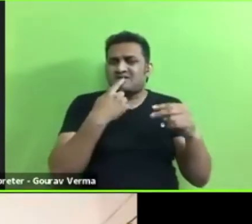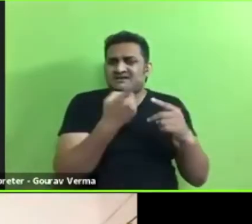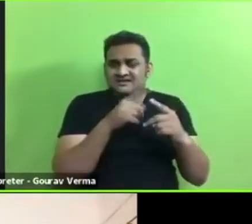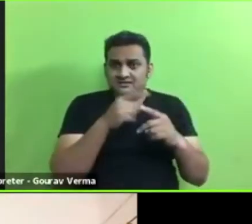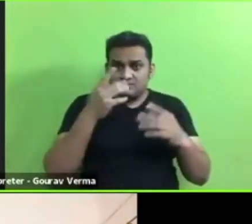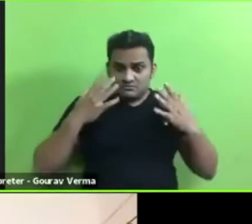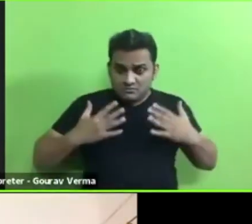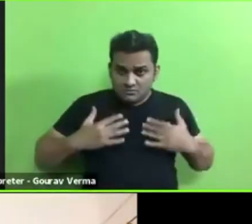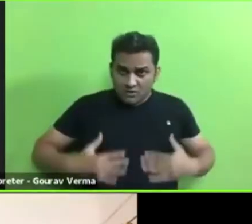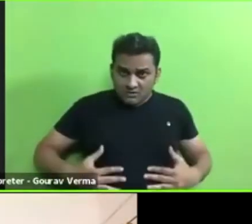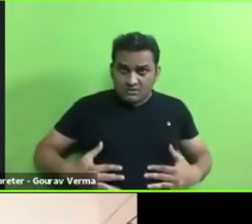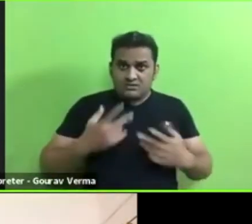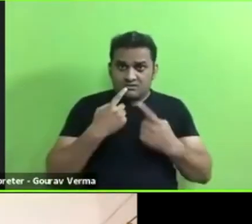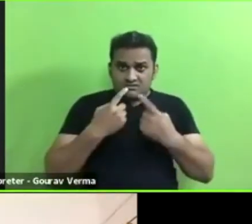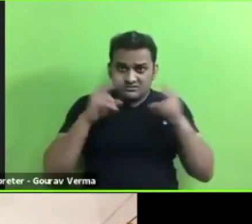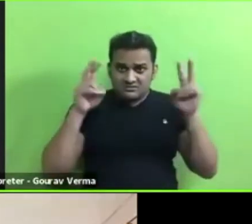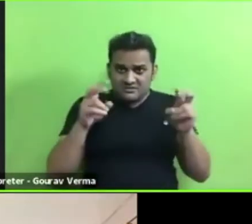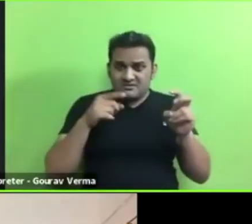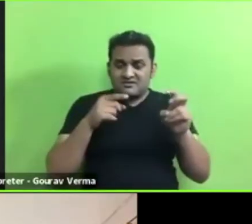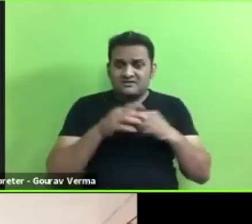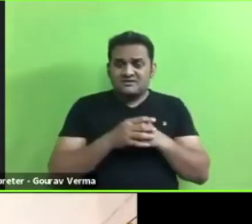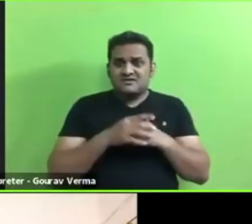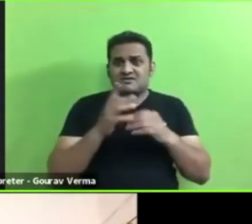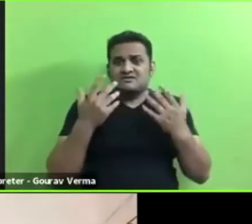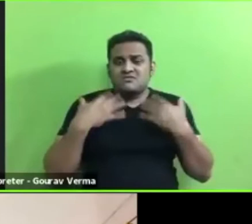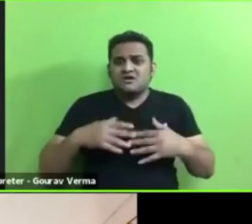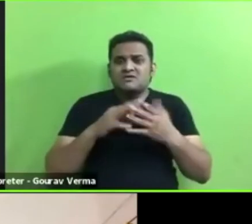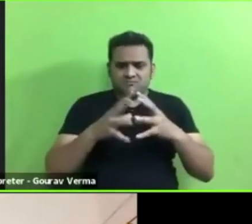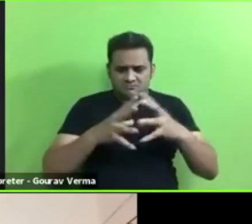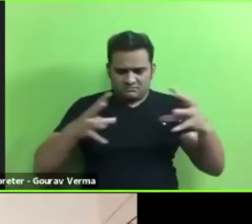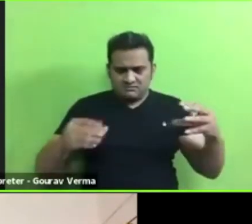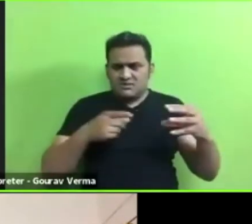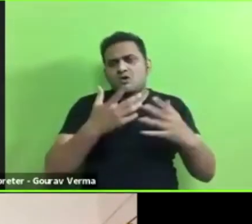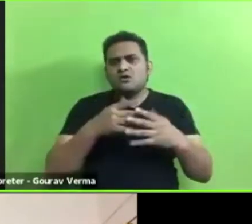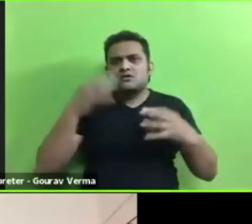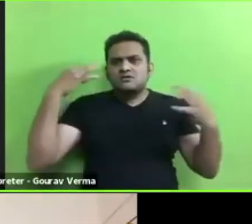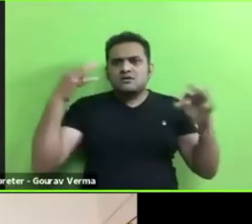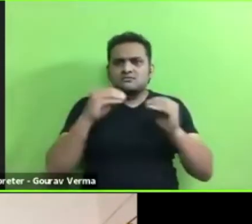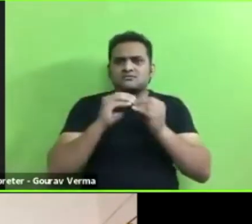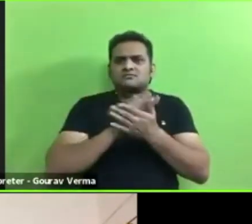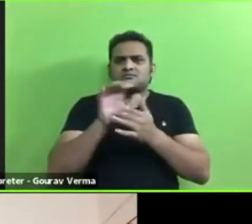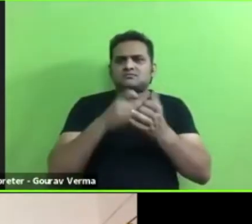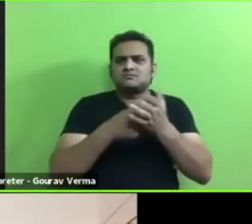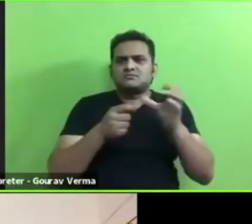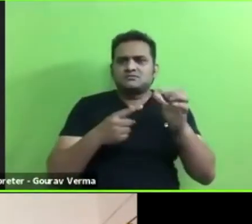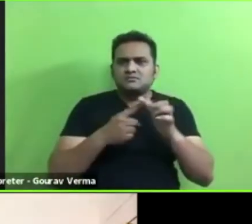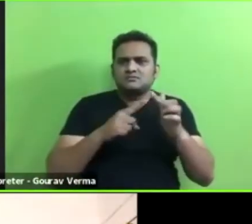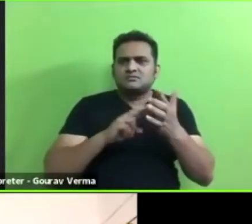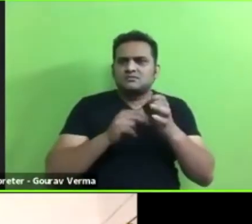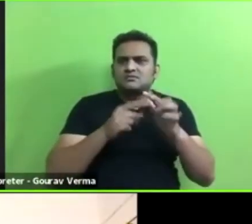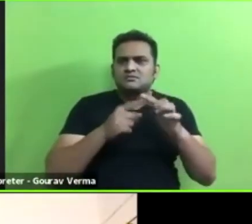body, especially when you spoke about, right? That is also very important. You take Bharatanatyam. Till the